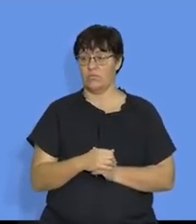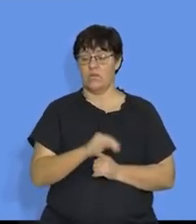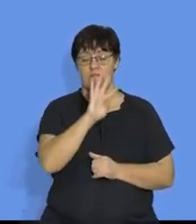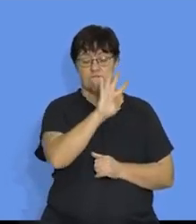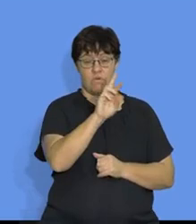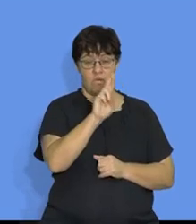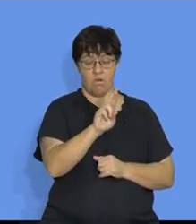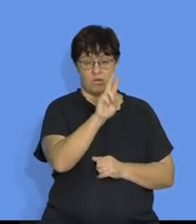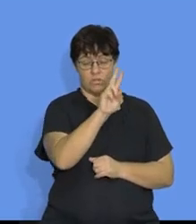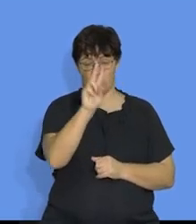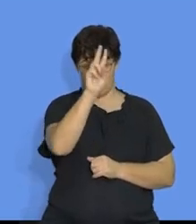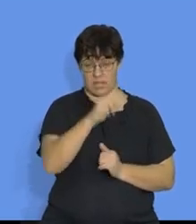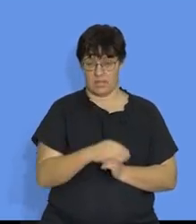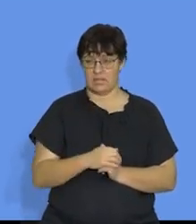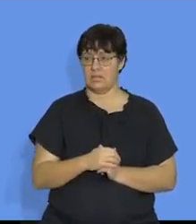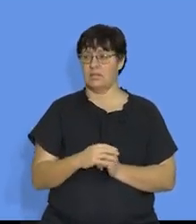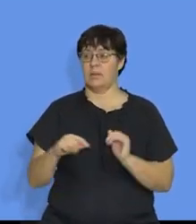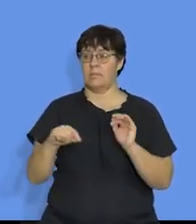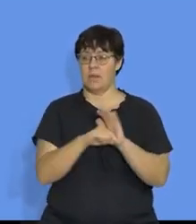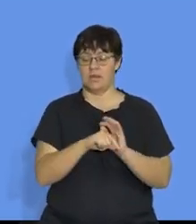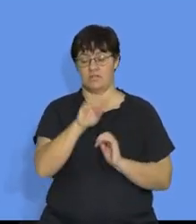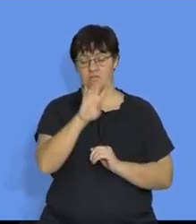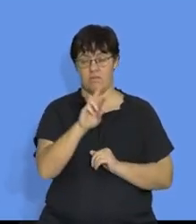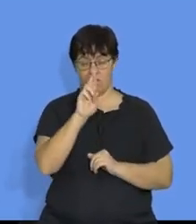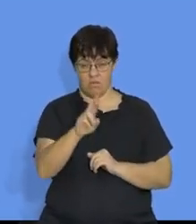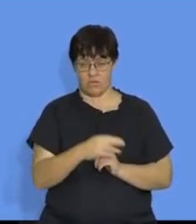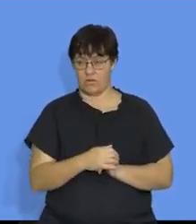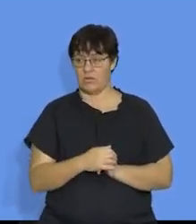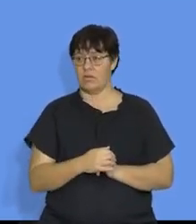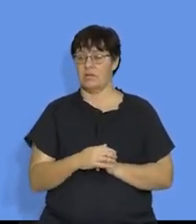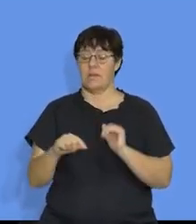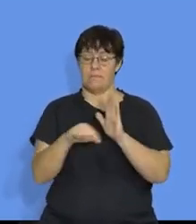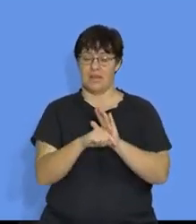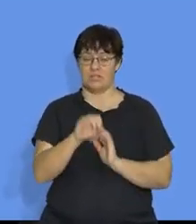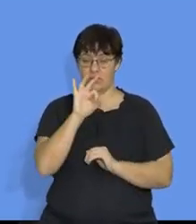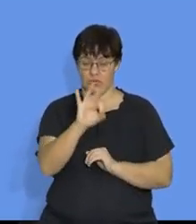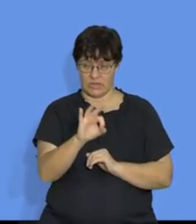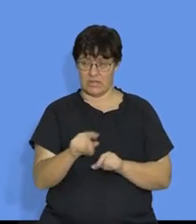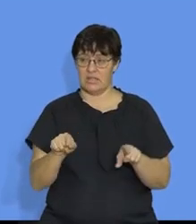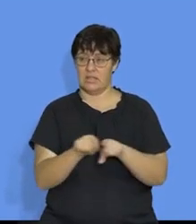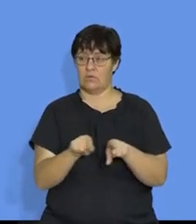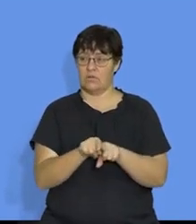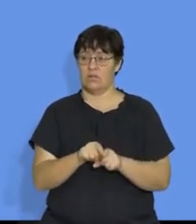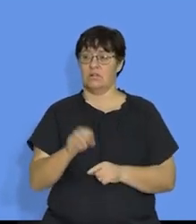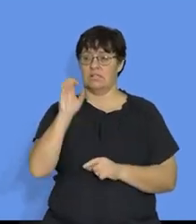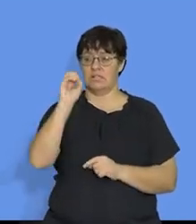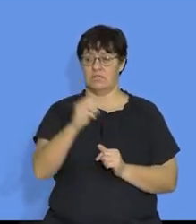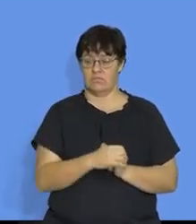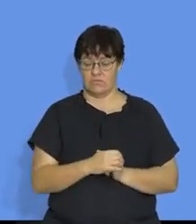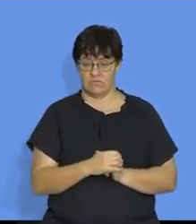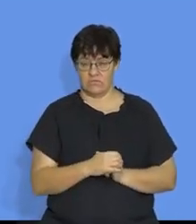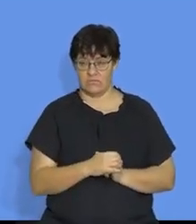have 4R squared minus 4R minus 3 is equal